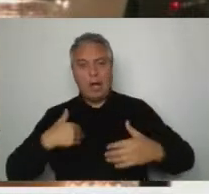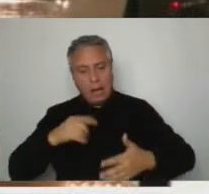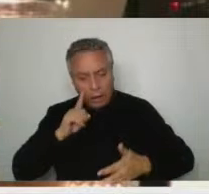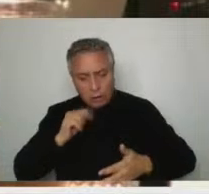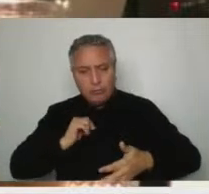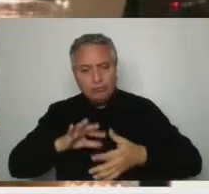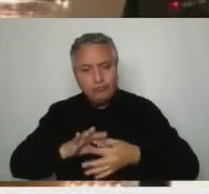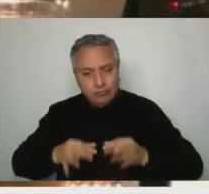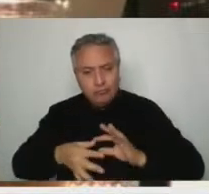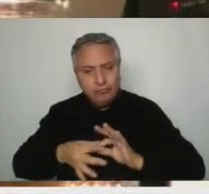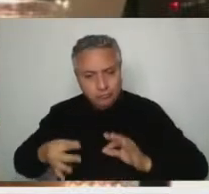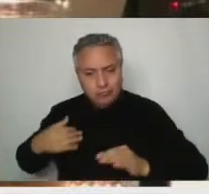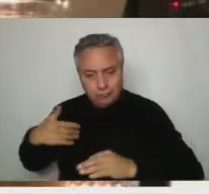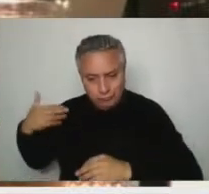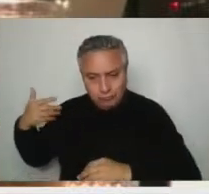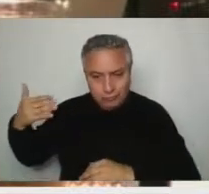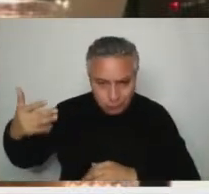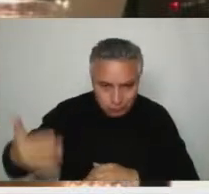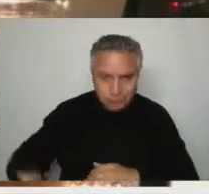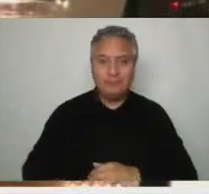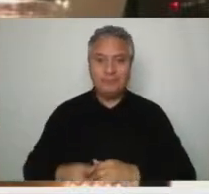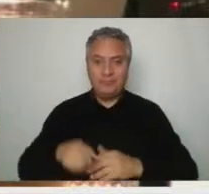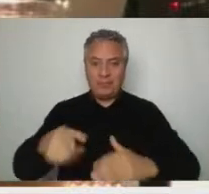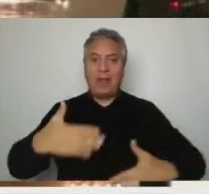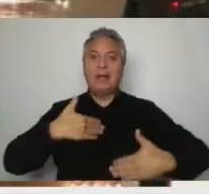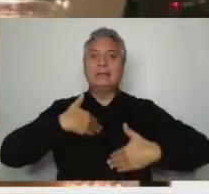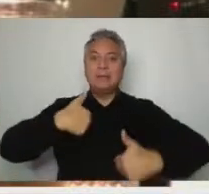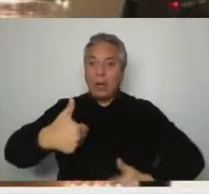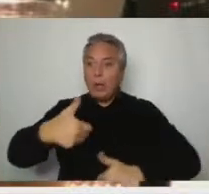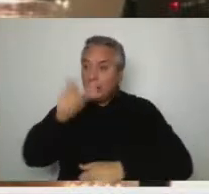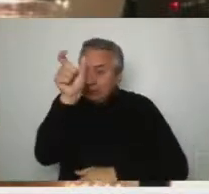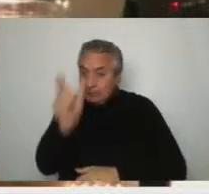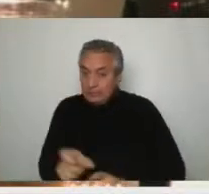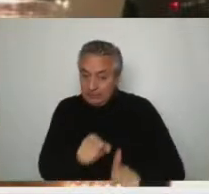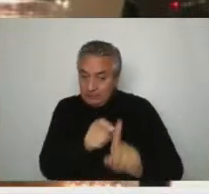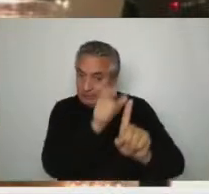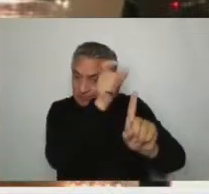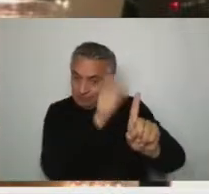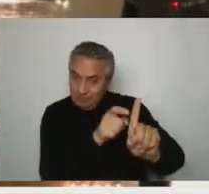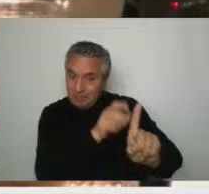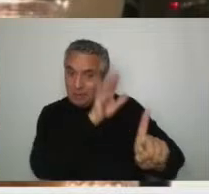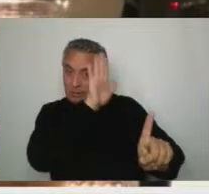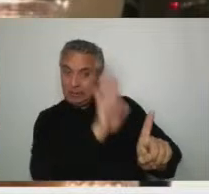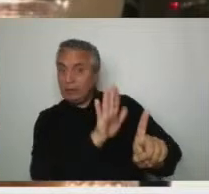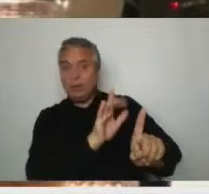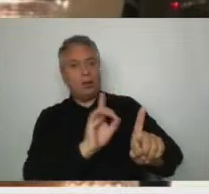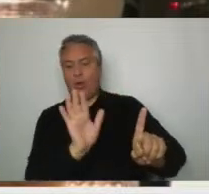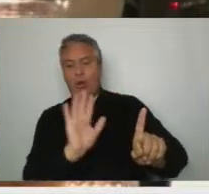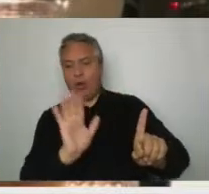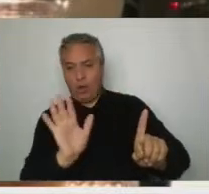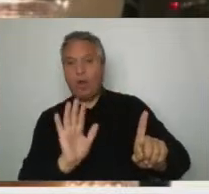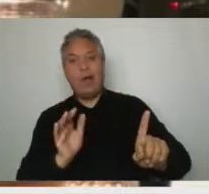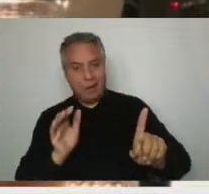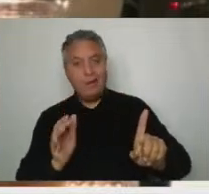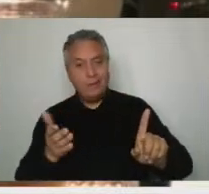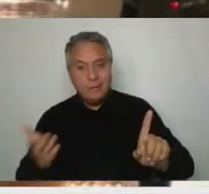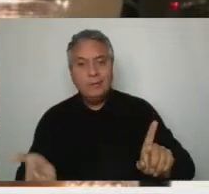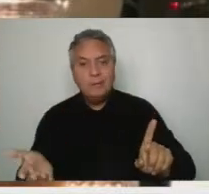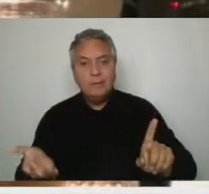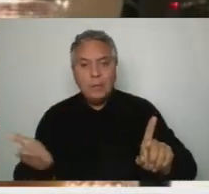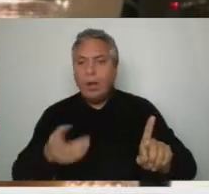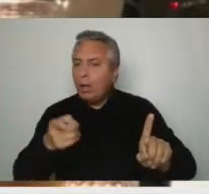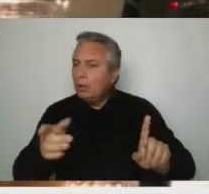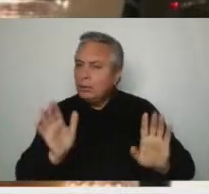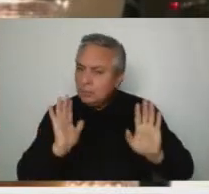diseases. Sometimes people say, let's look at health, but often there are other things